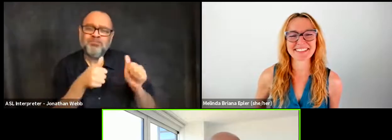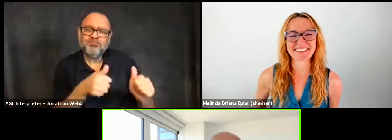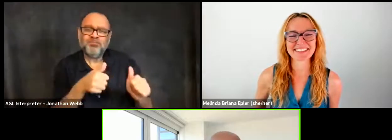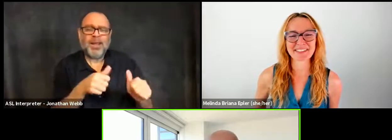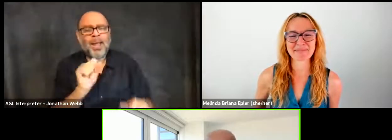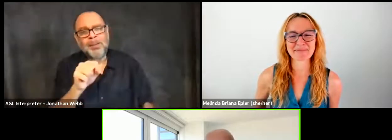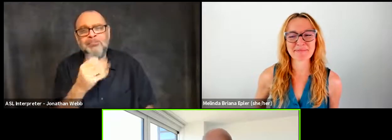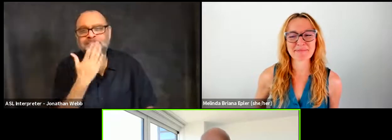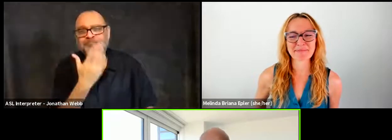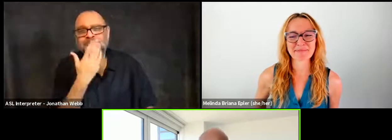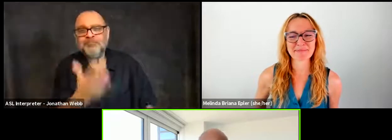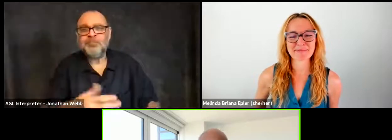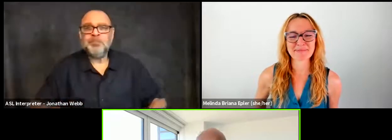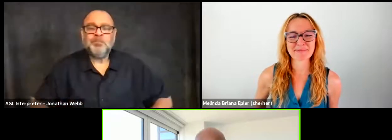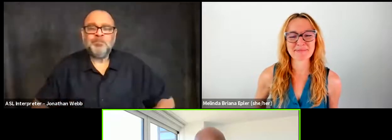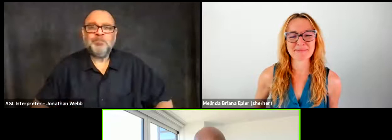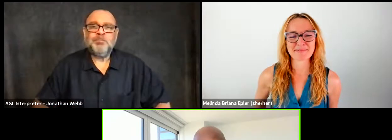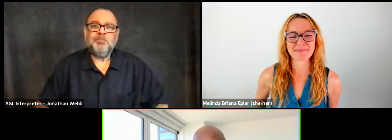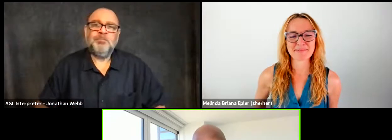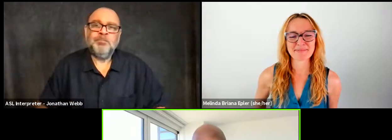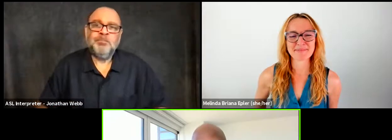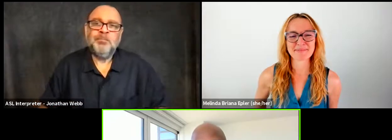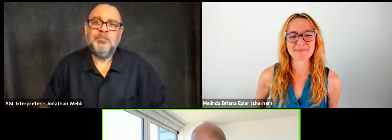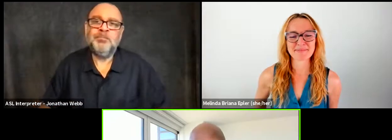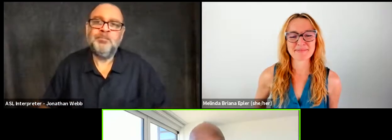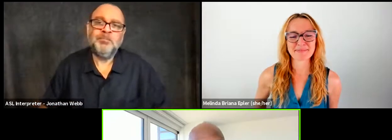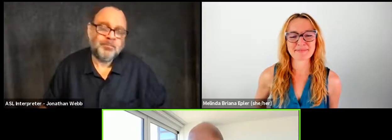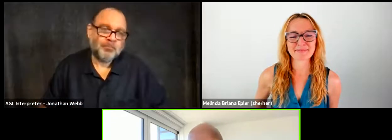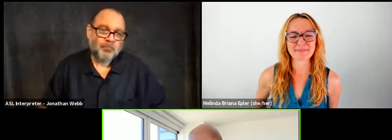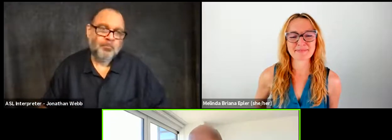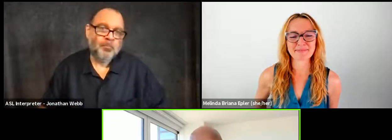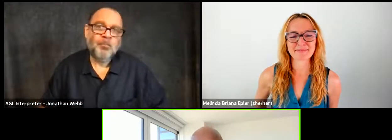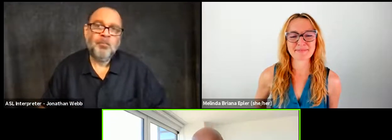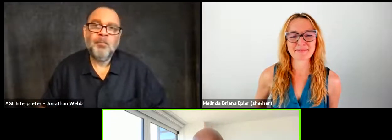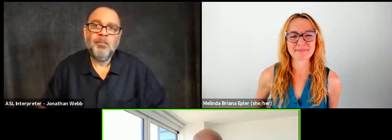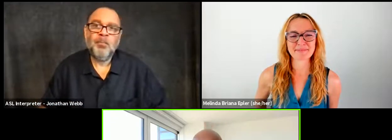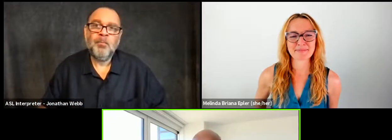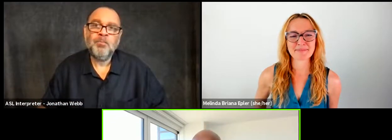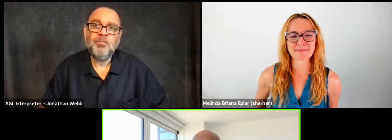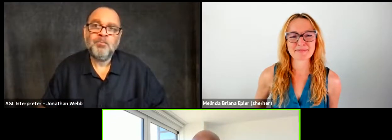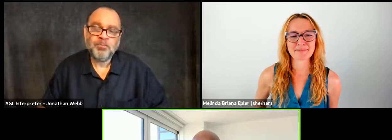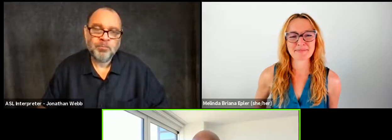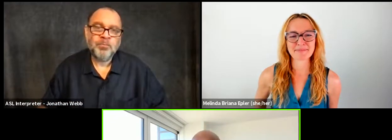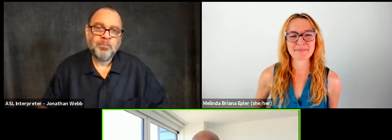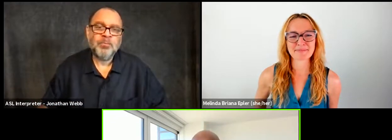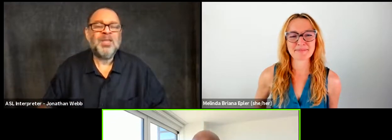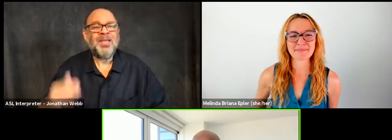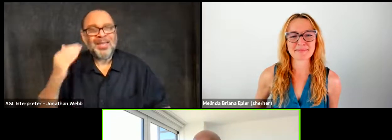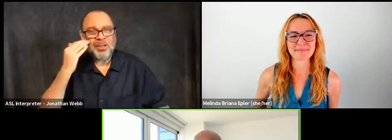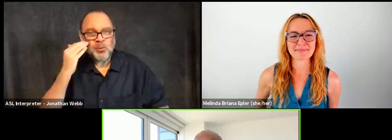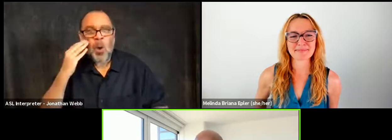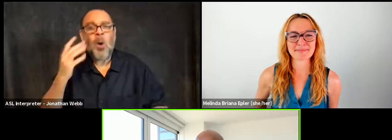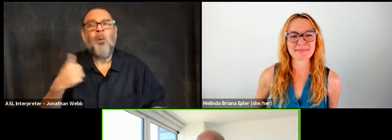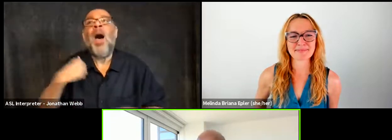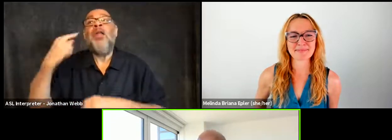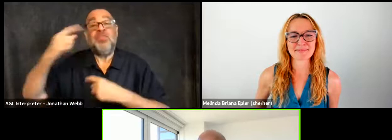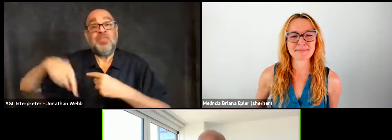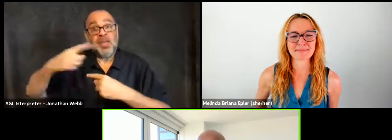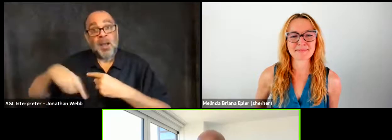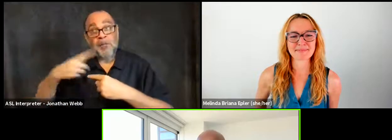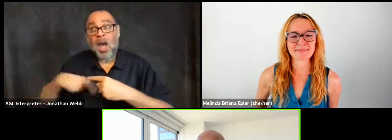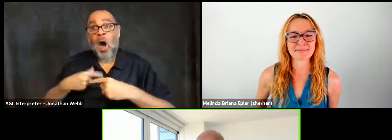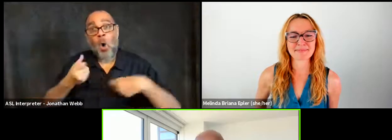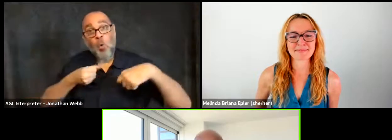That's one thing. If there's one question that I've been receiving when I tell people about the ride relevant to this conversation,